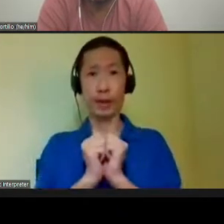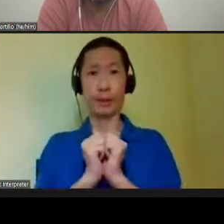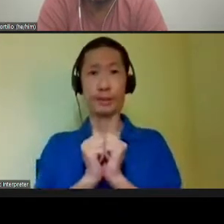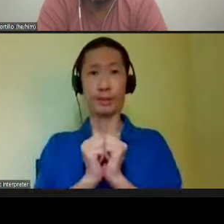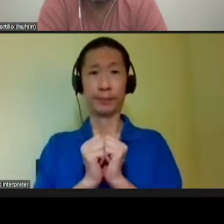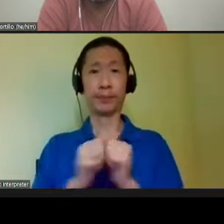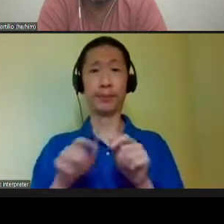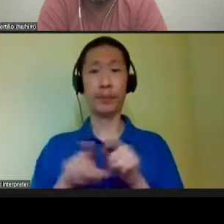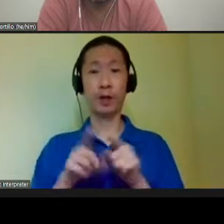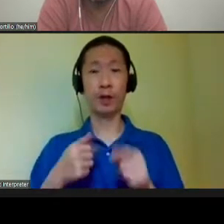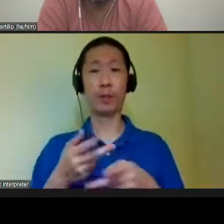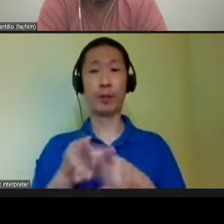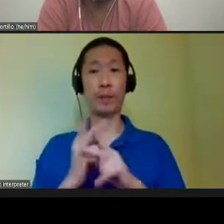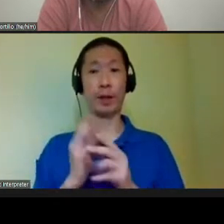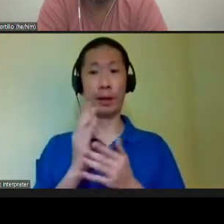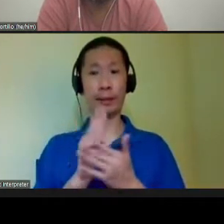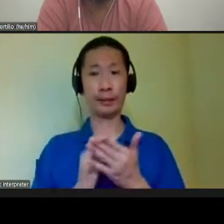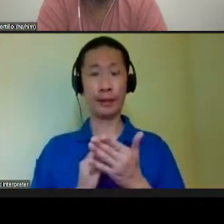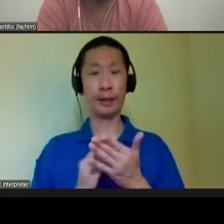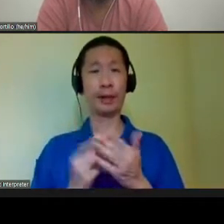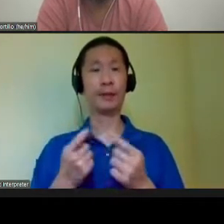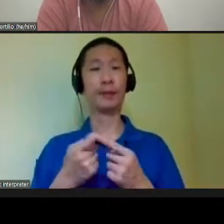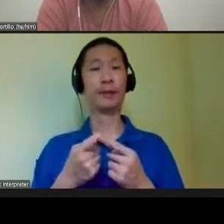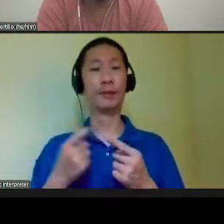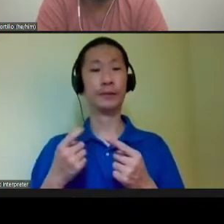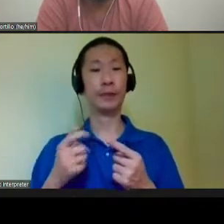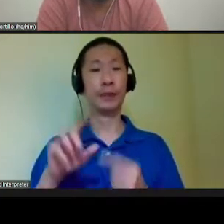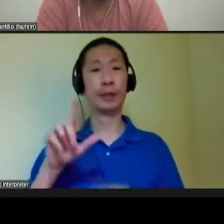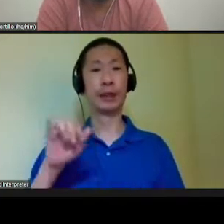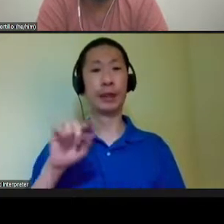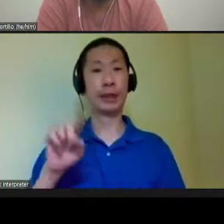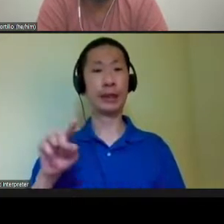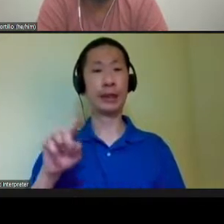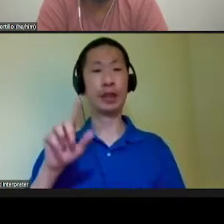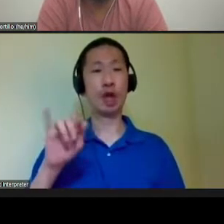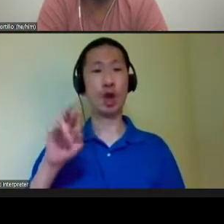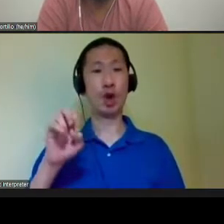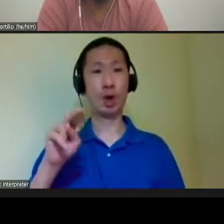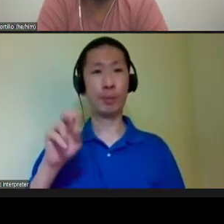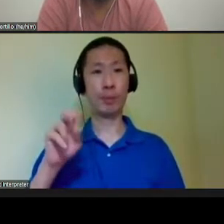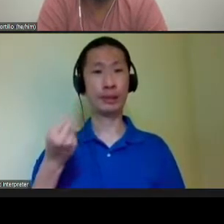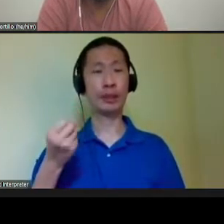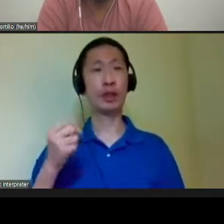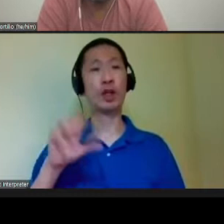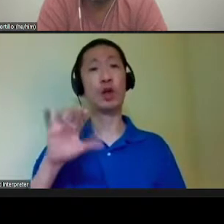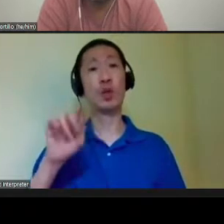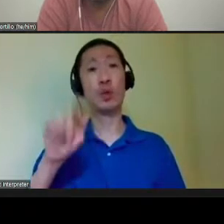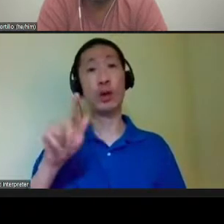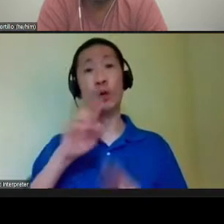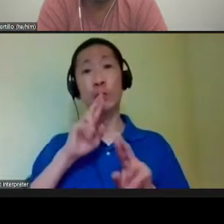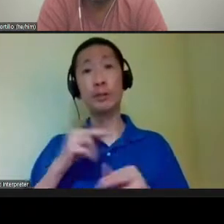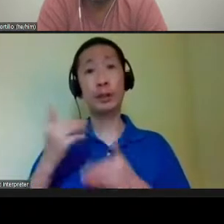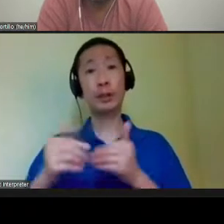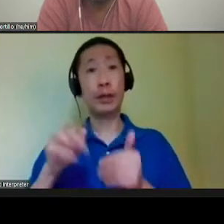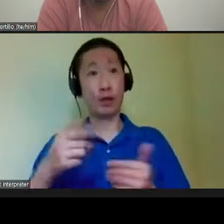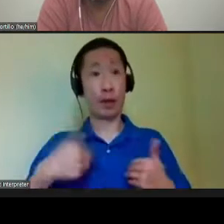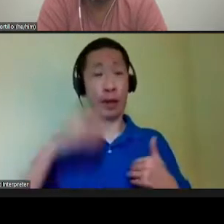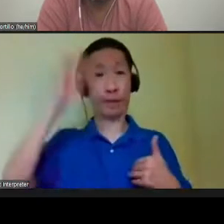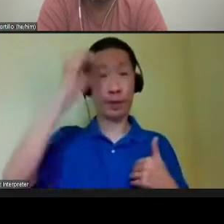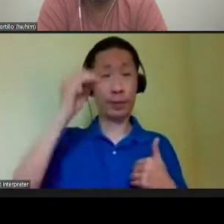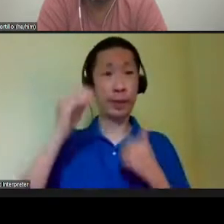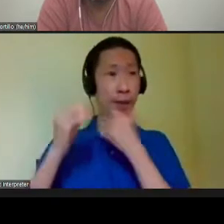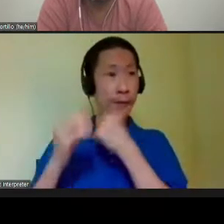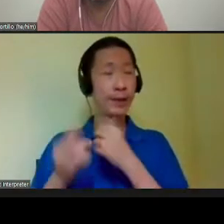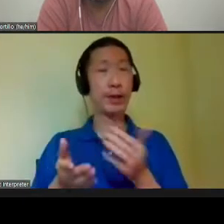we're also borrowing some from Liz Lerman's critical response process, where if there's an opinion, you seek consent